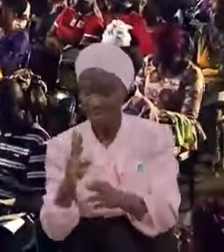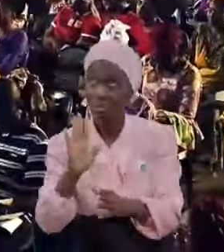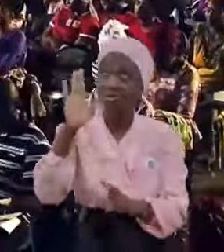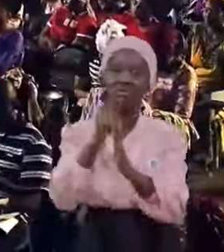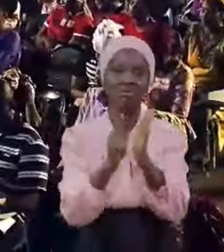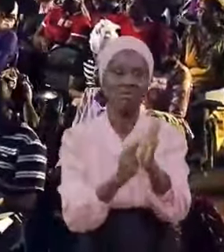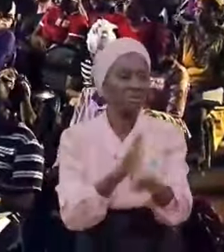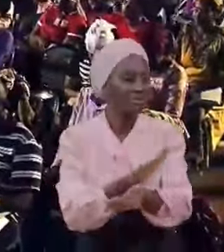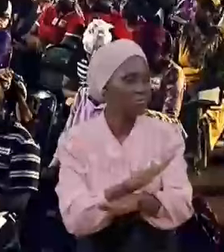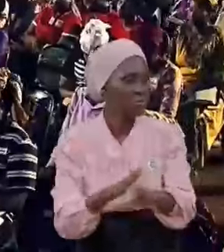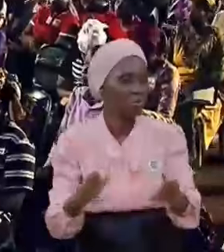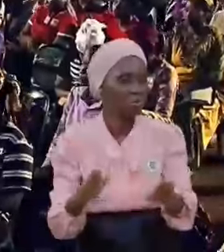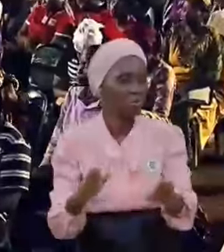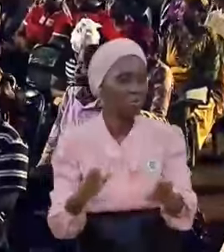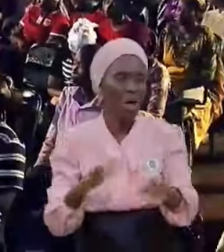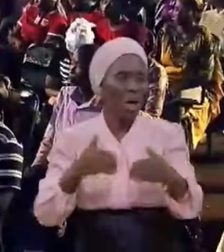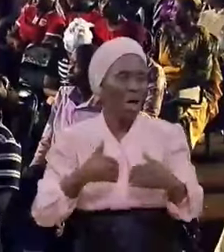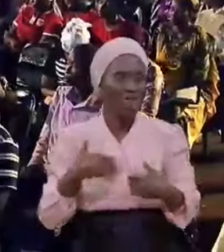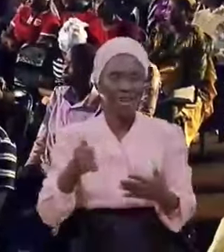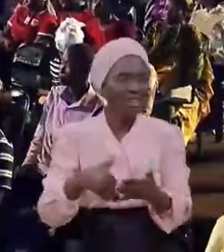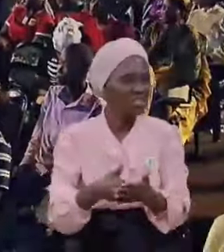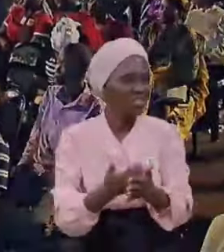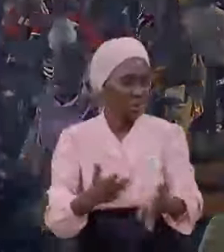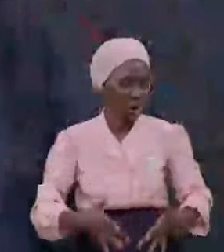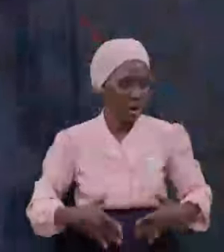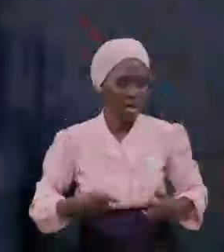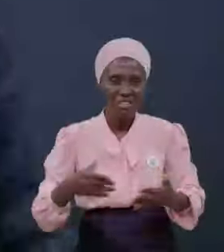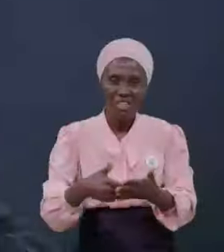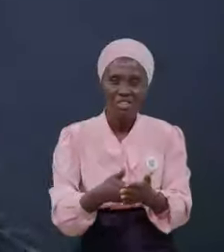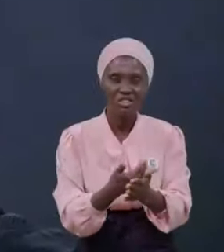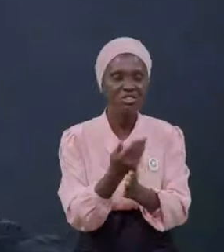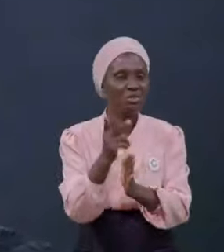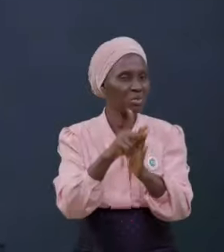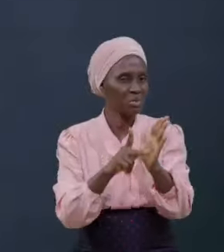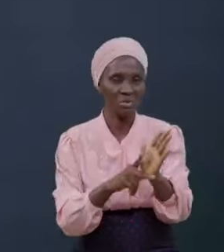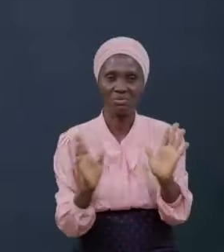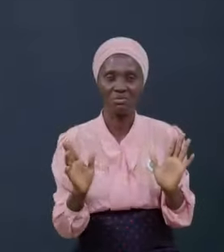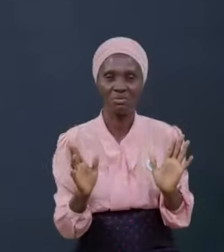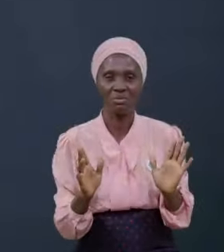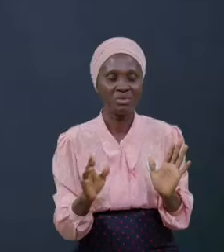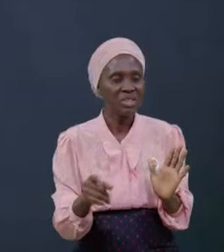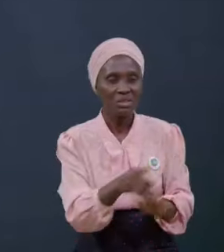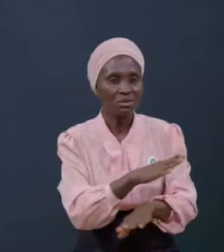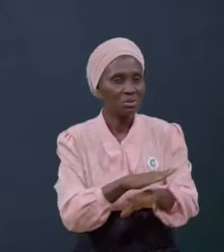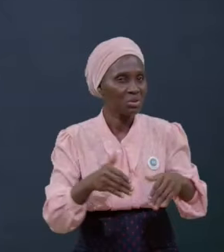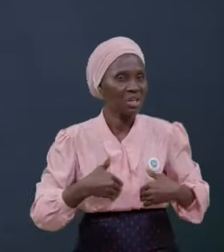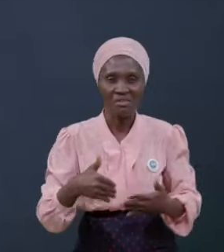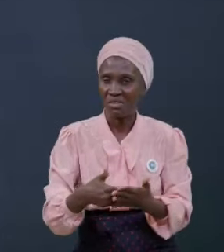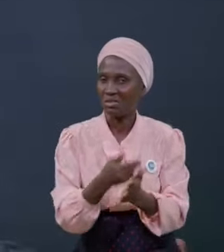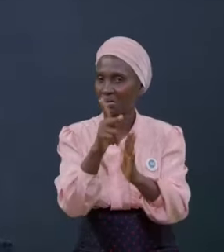life, a new principle by what they live. A new principle, no. It says,